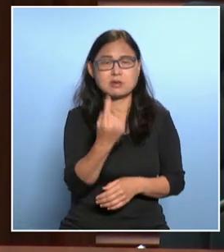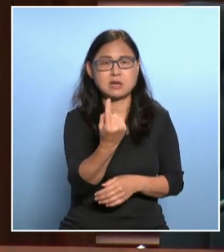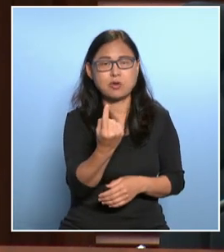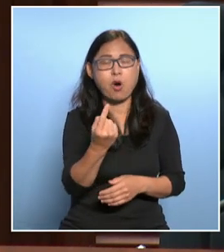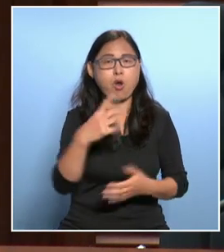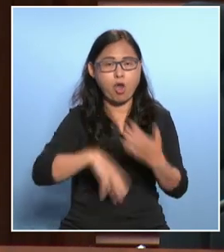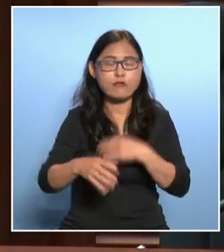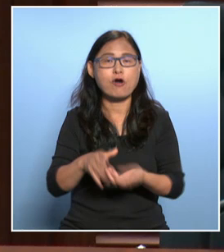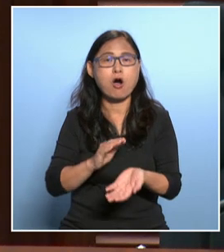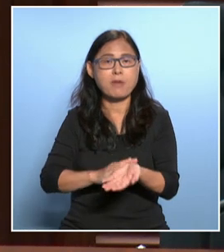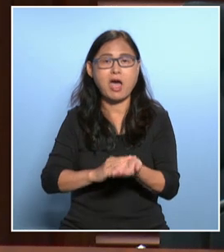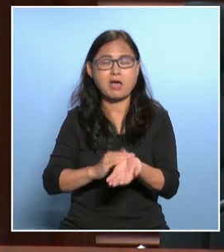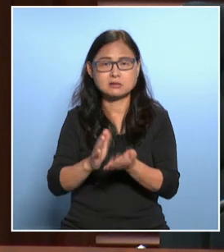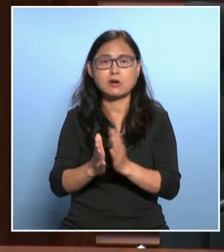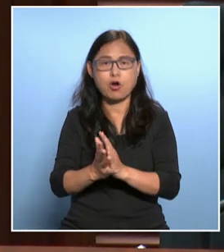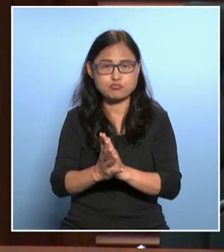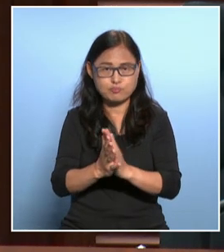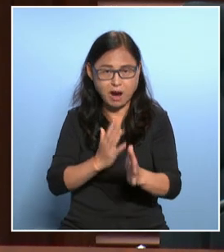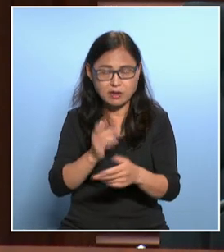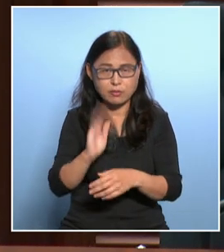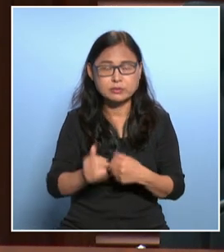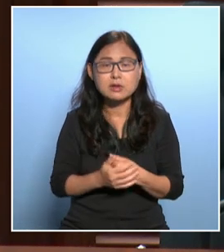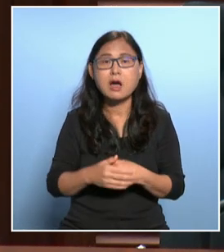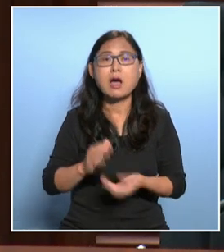appointments which can be